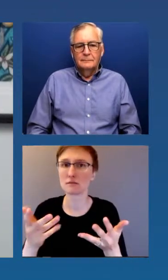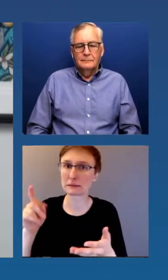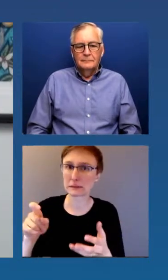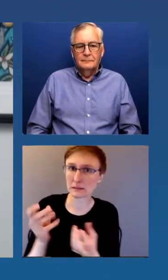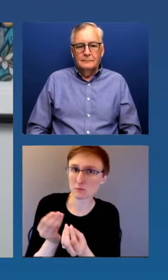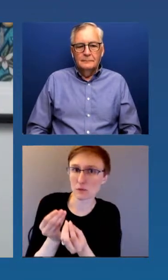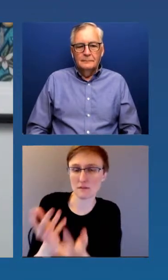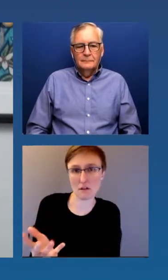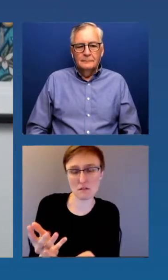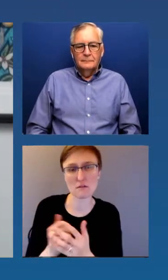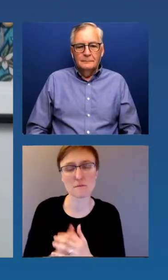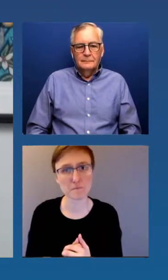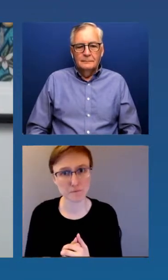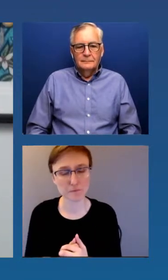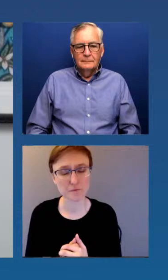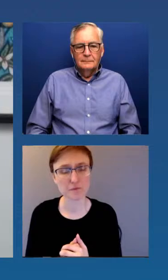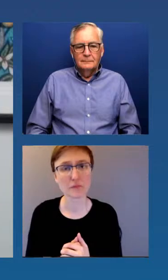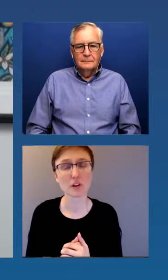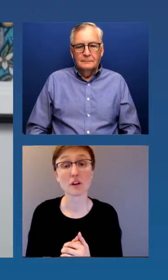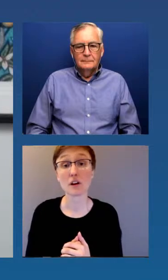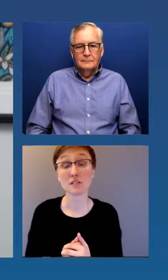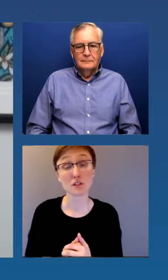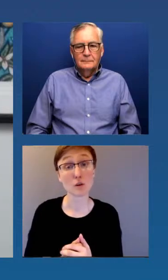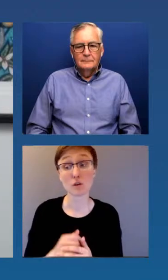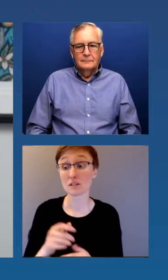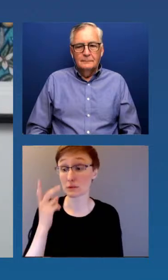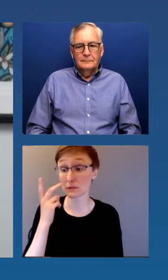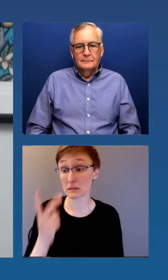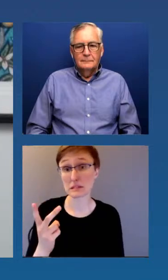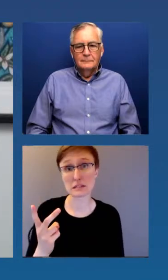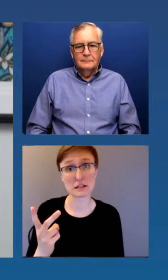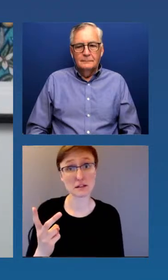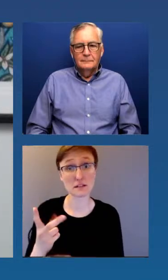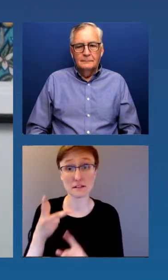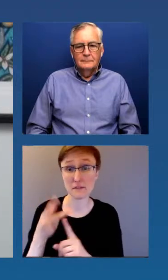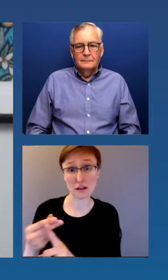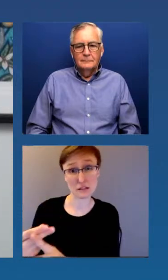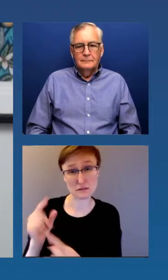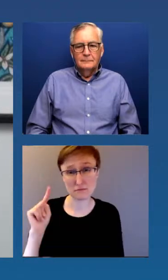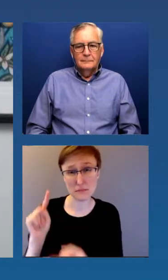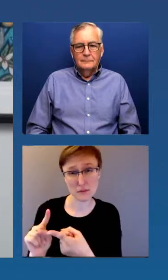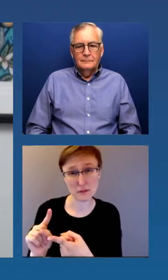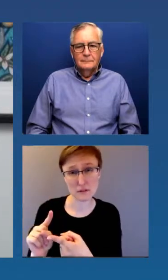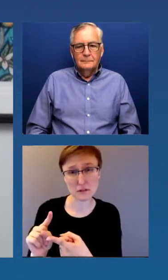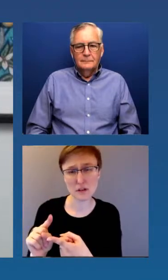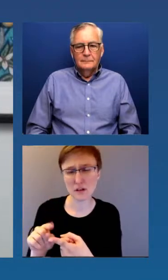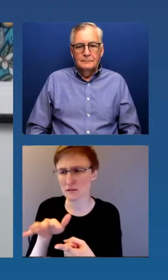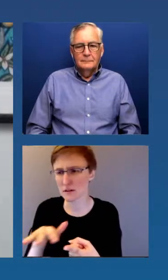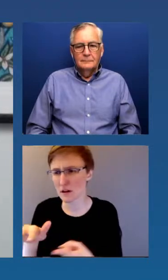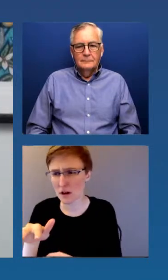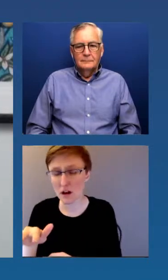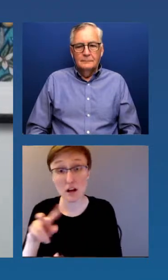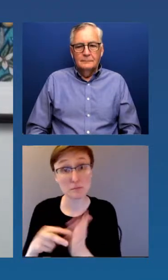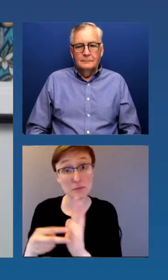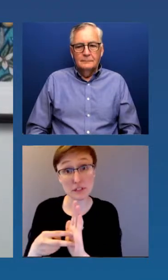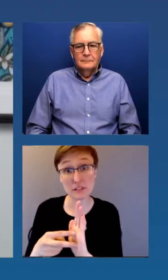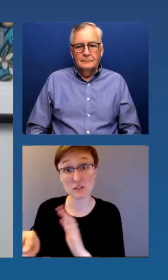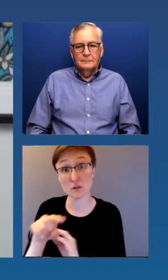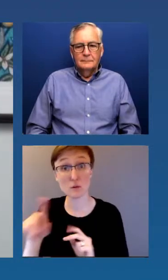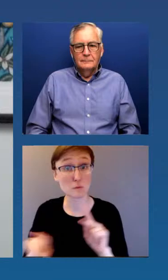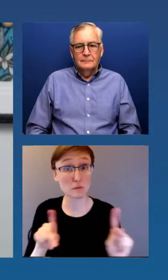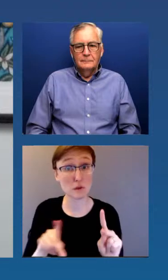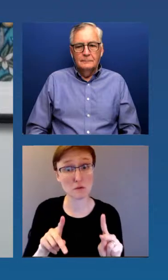very clear about the neighborhoods where there is lower vaccine uptake. It is not necessarily that people are vaccine